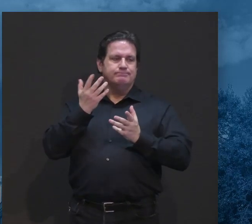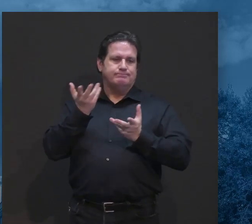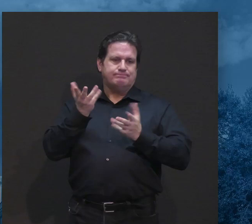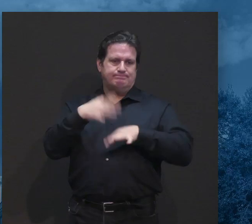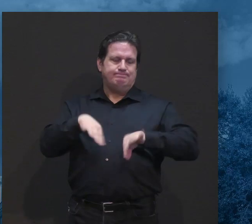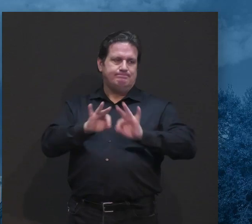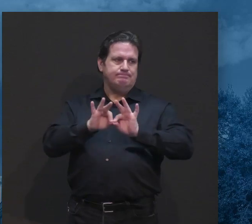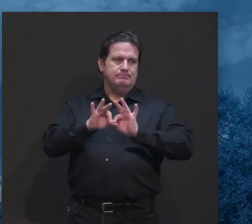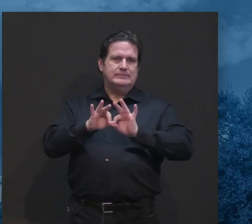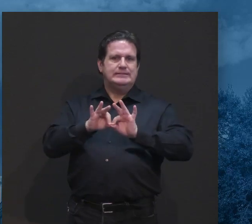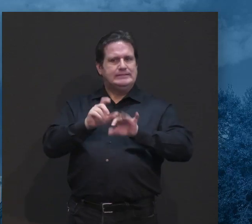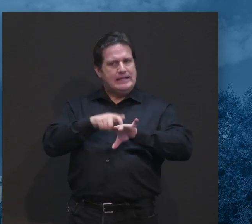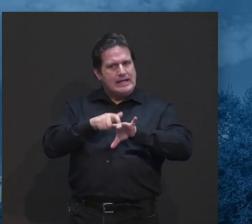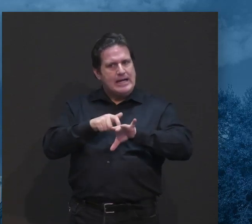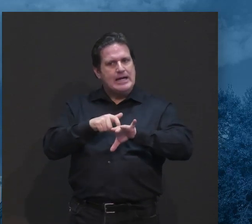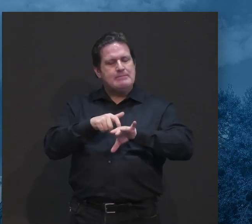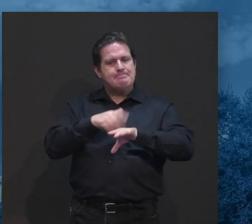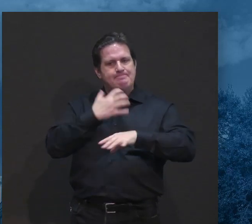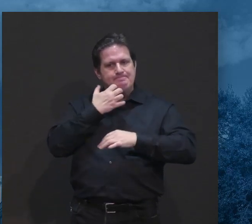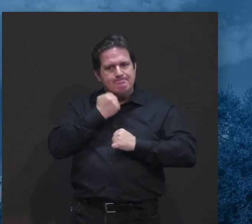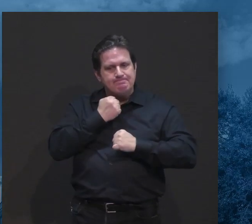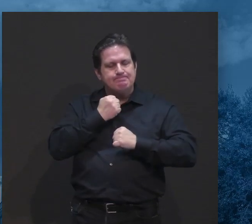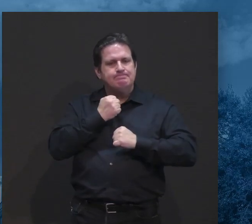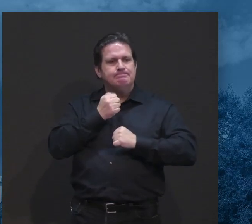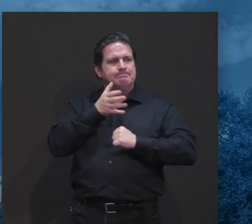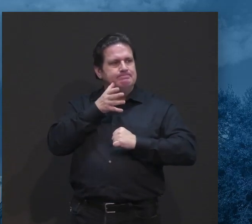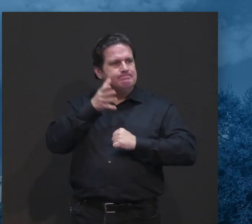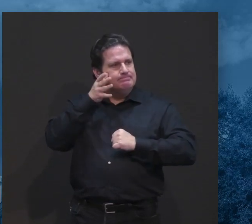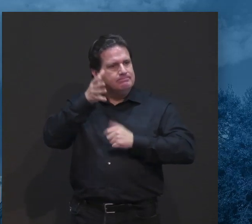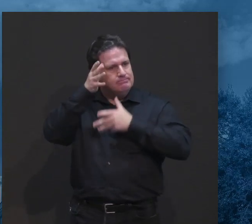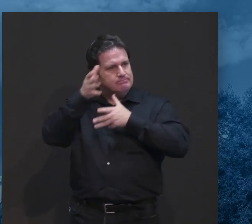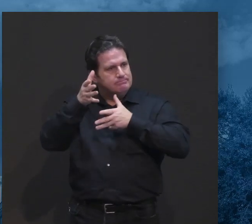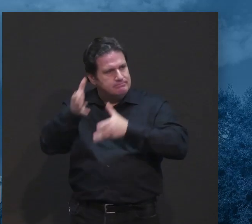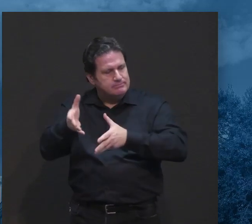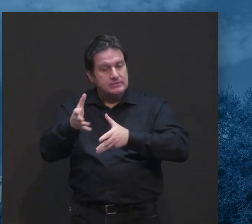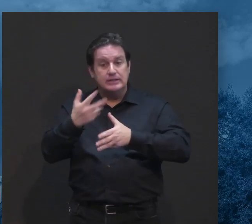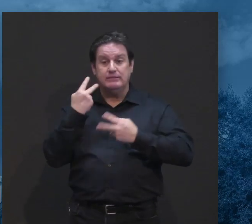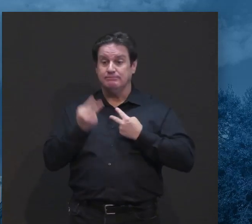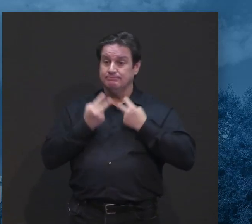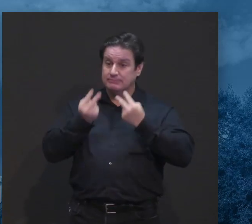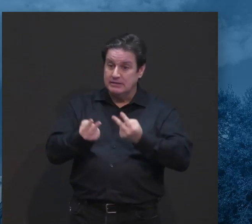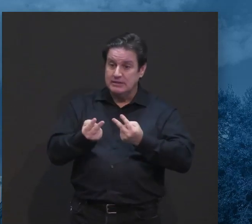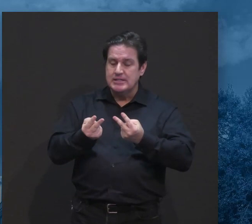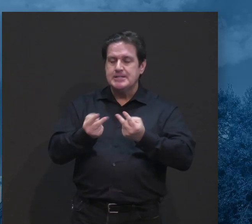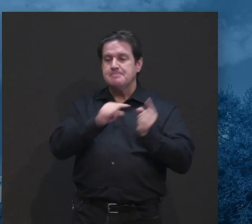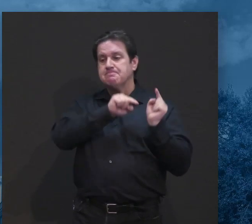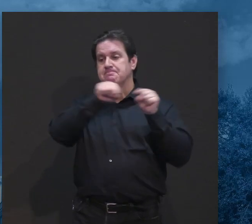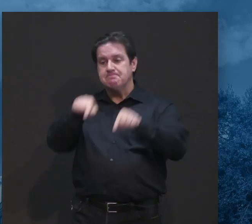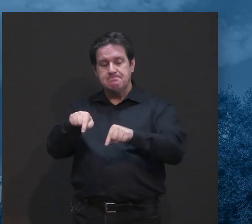to people to spend time with their loved ones, but if visitation takes place, we strongly